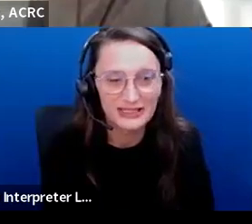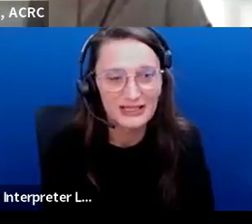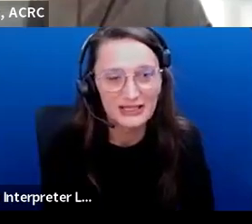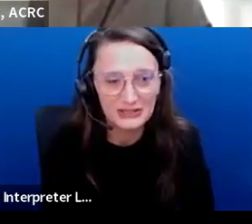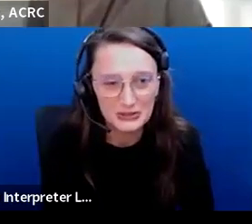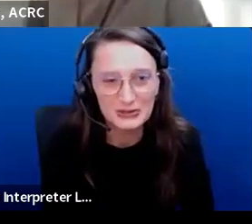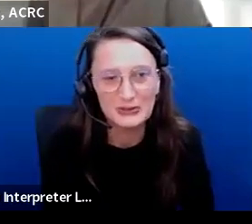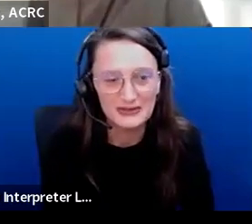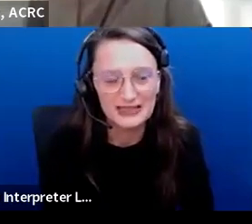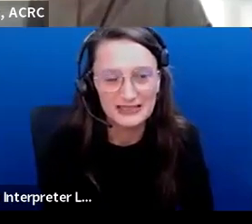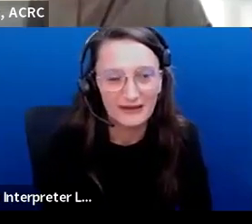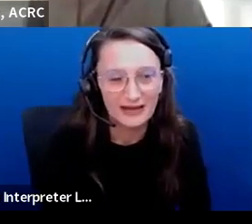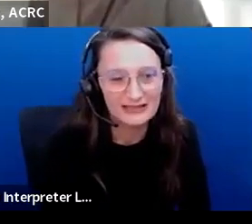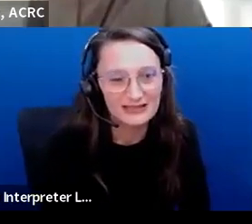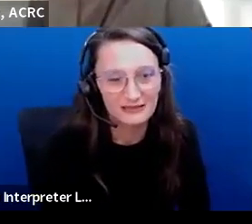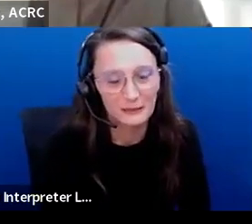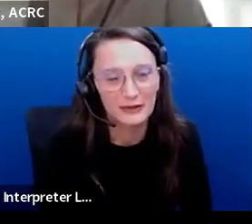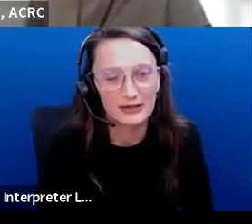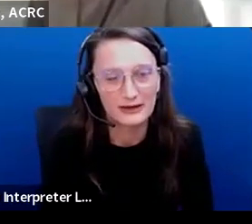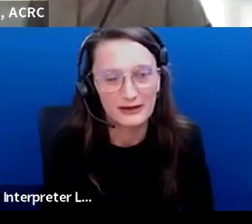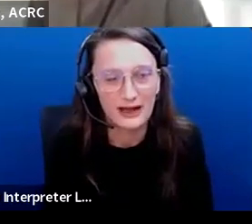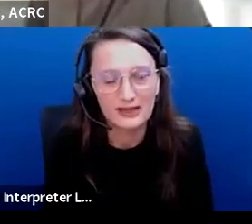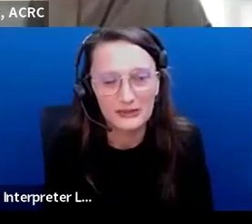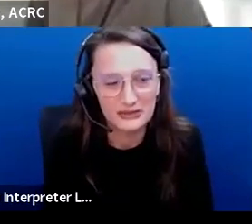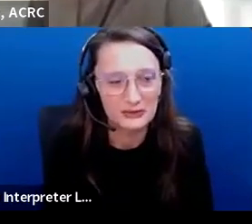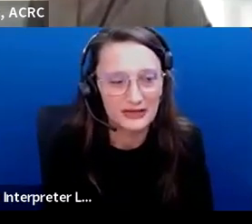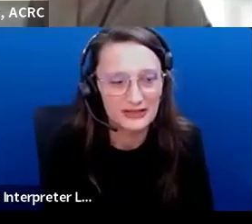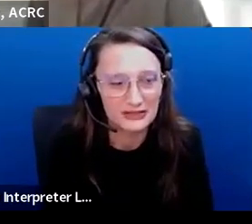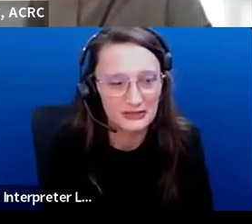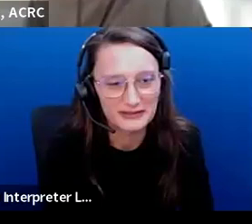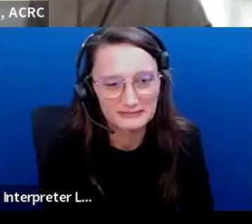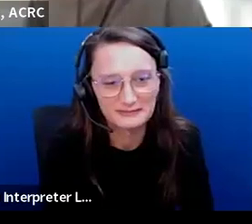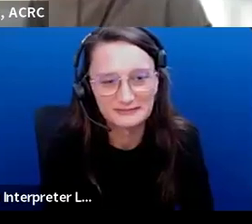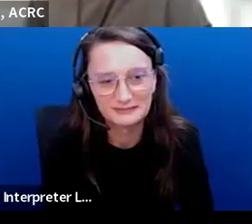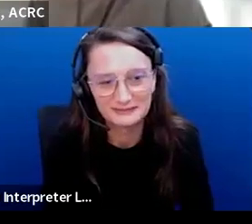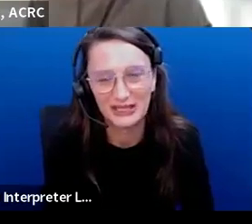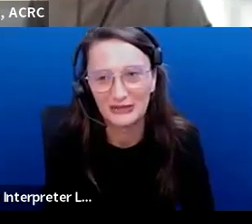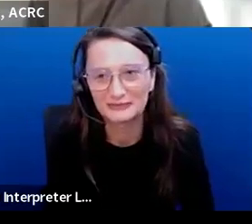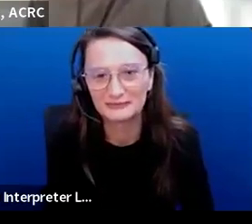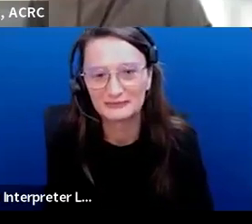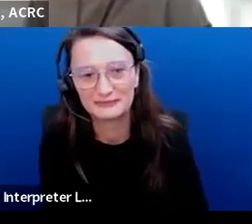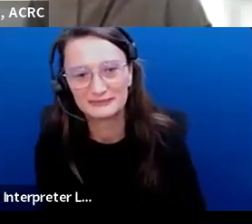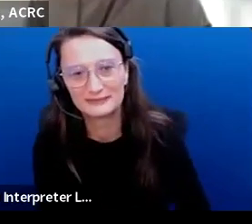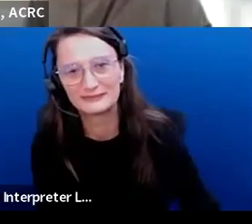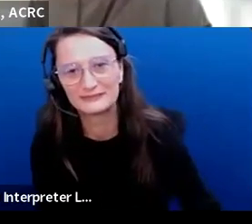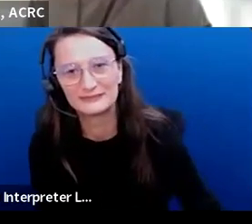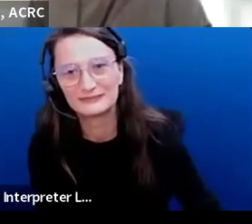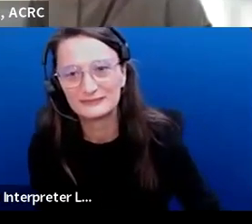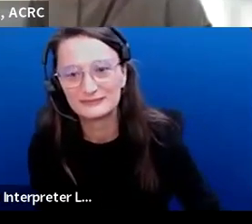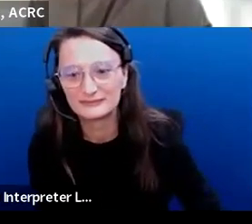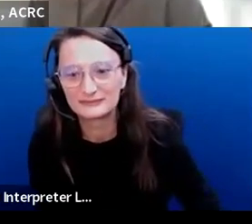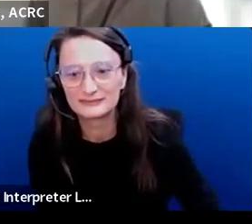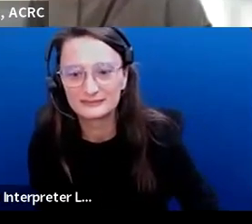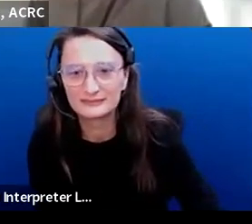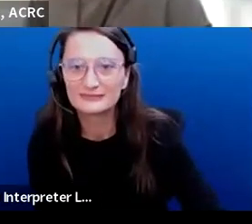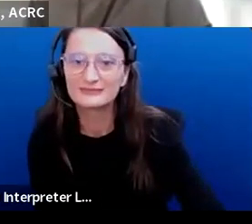professionals to these events for elementary school and young children. Thank you. Thank